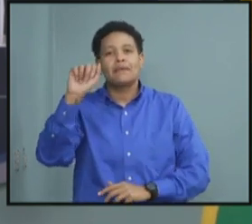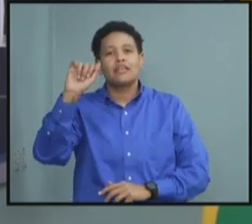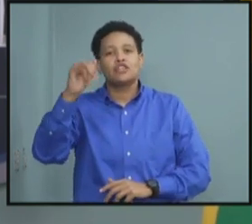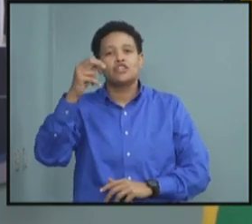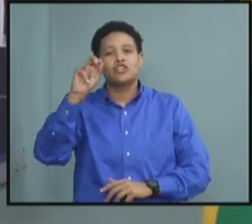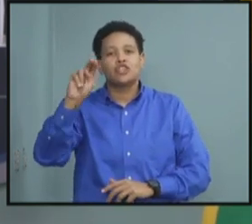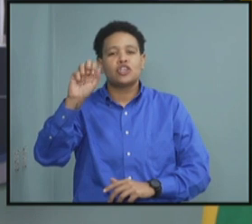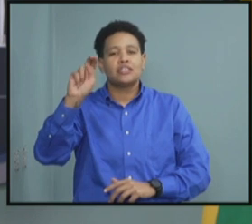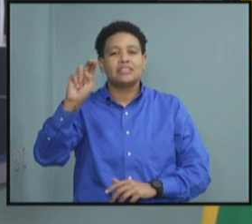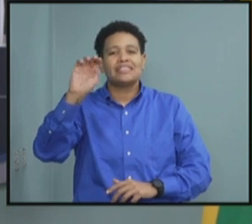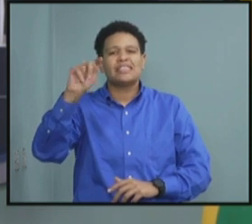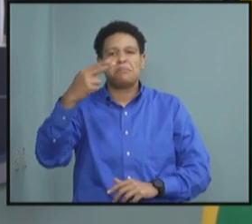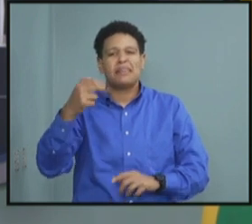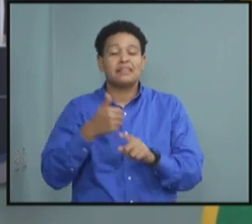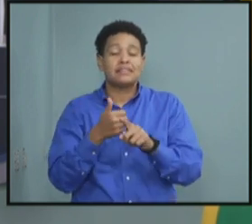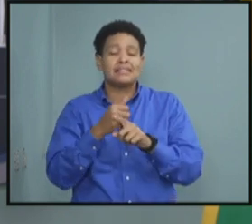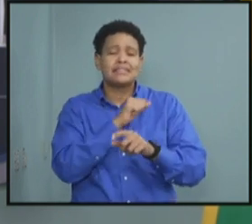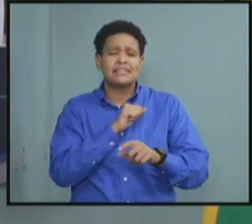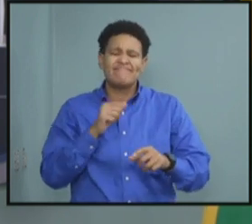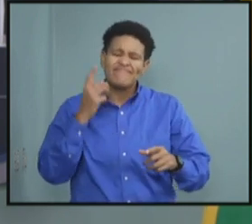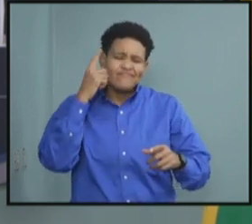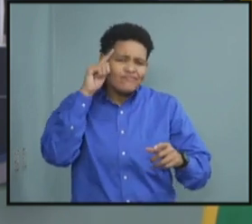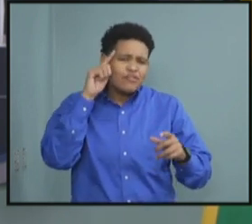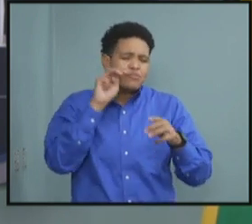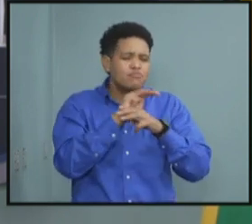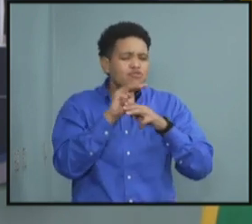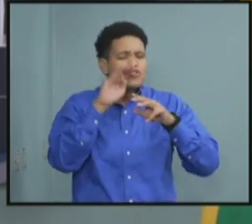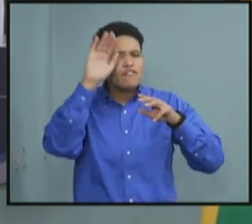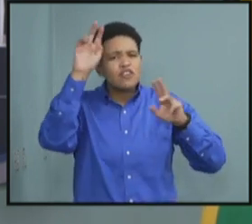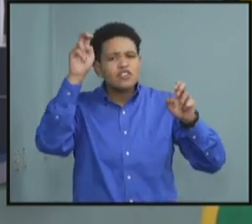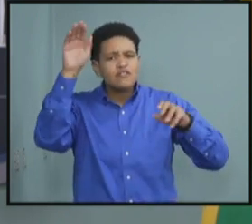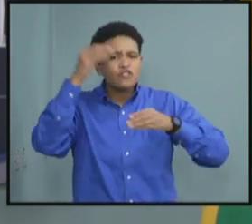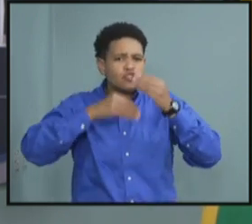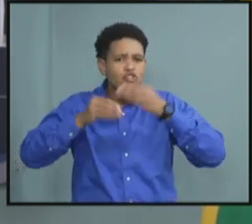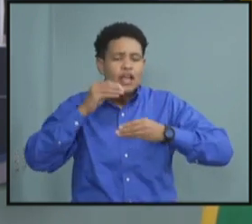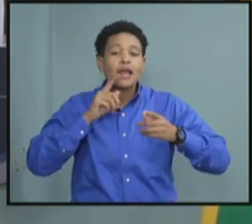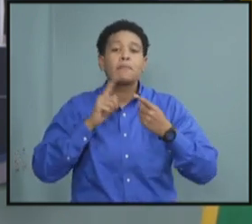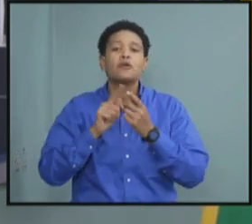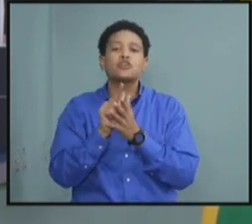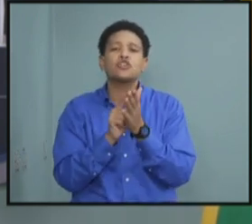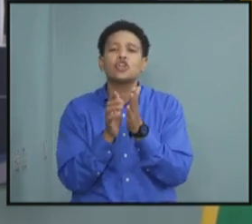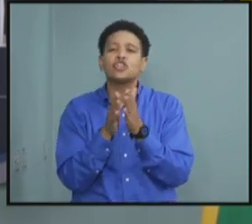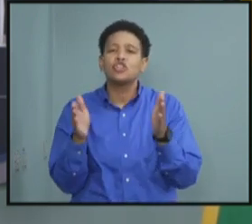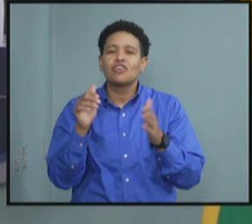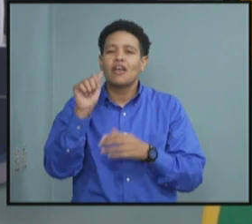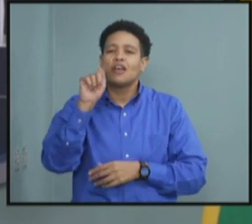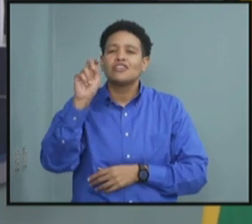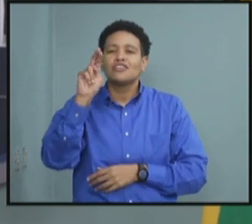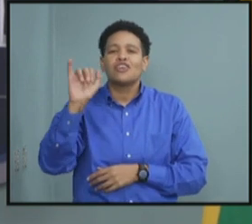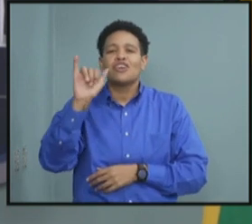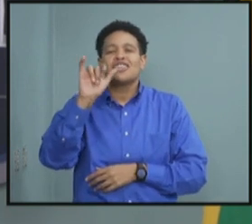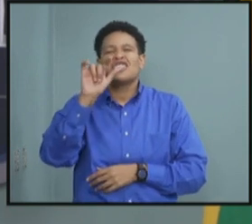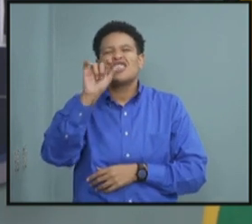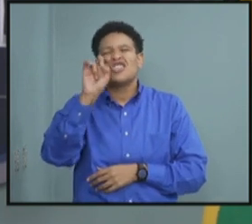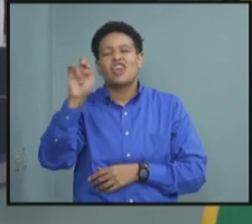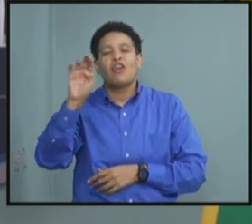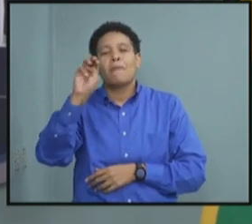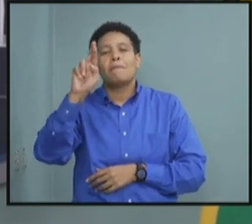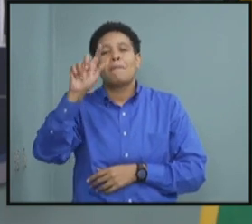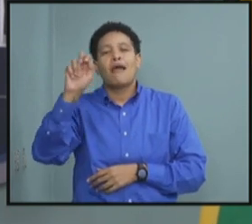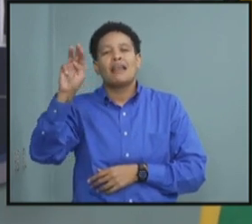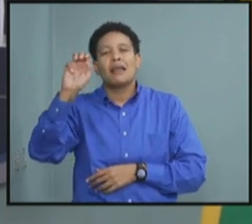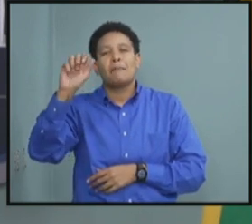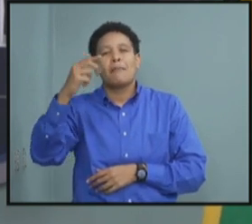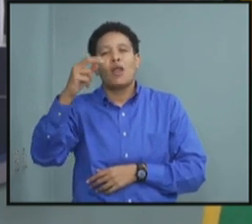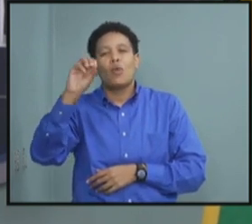Foreign Affairs and Foreign Trade, along with the Attorney General, Mrs. Marlene Malahoo Fort, the Permanent Secretary here at the